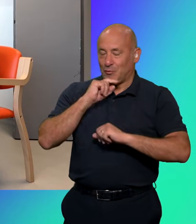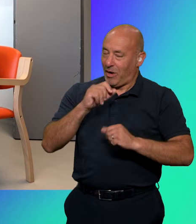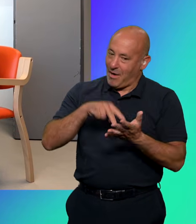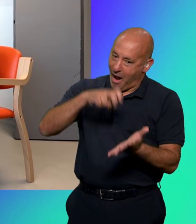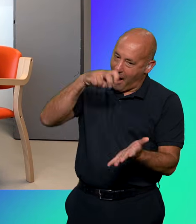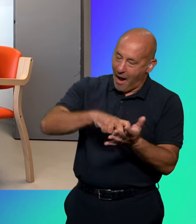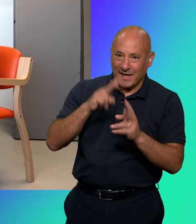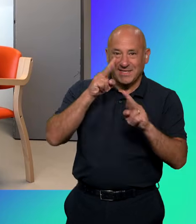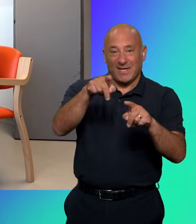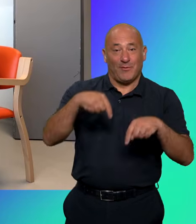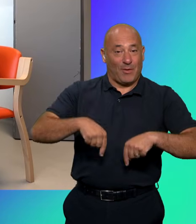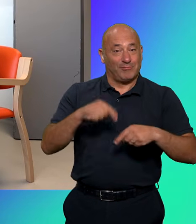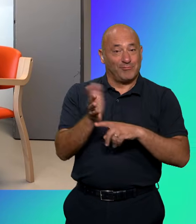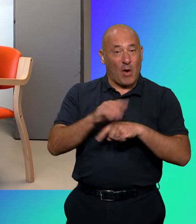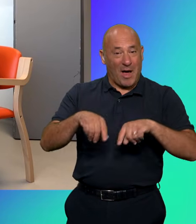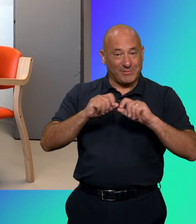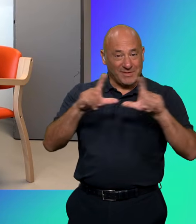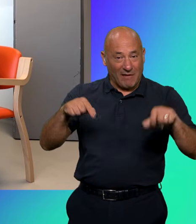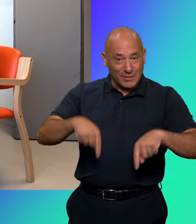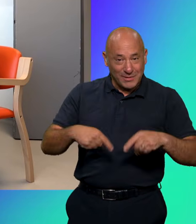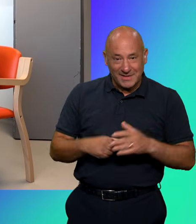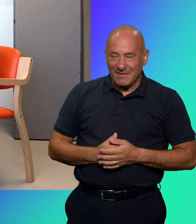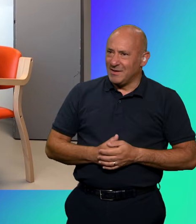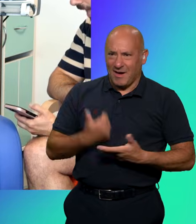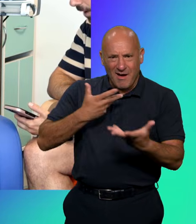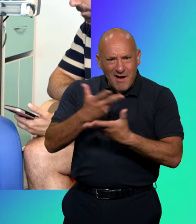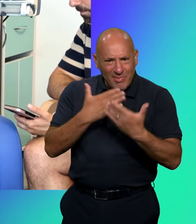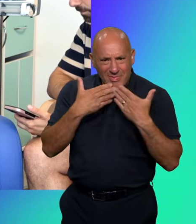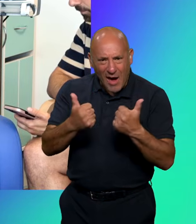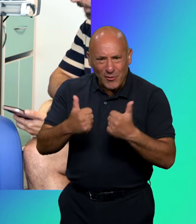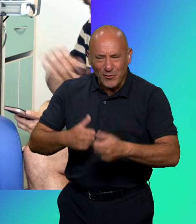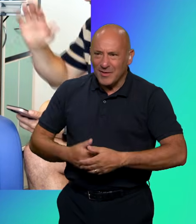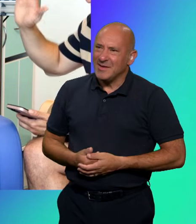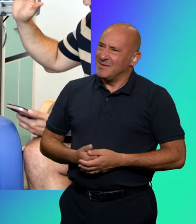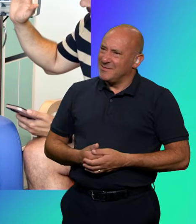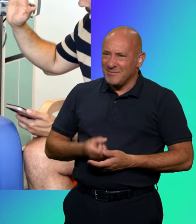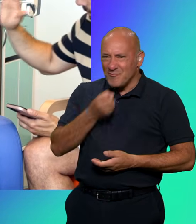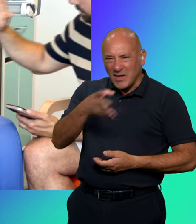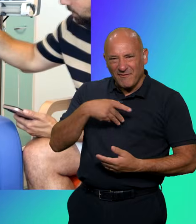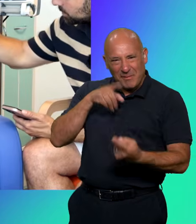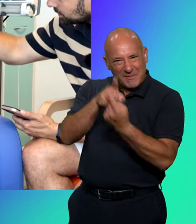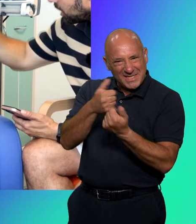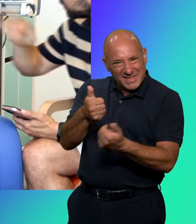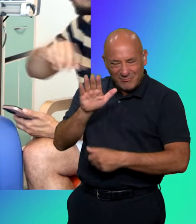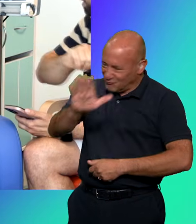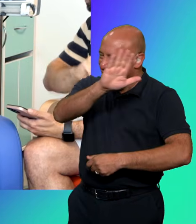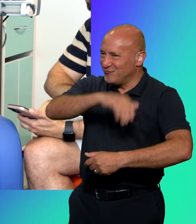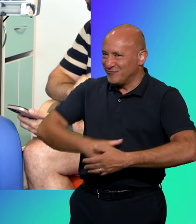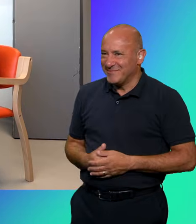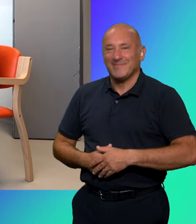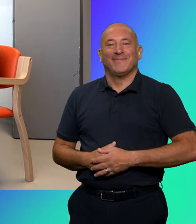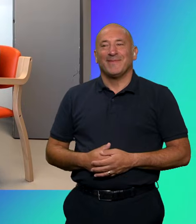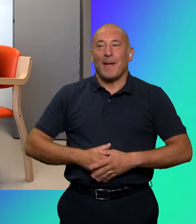of your mates are going to be so delighted to see you. Thank you so much for chatting to Newsround. It's been wonderful to spend a bit of time with you,